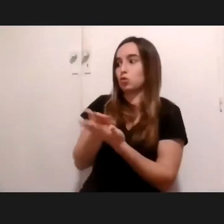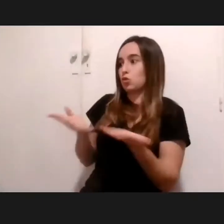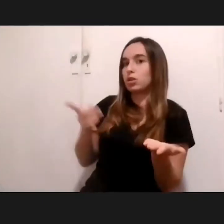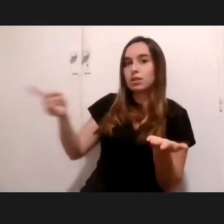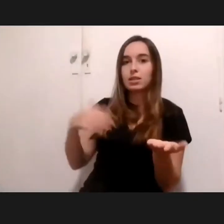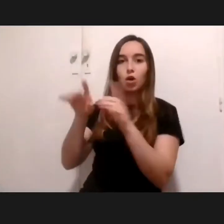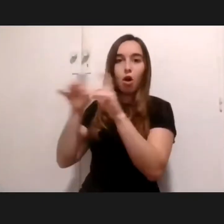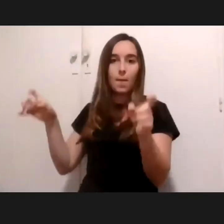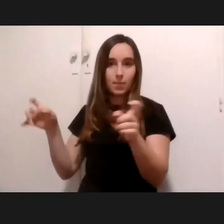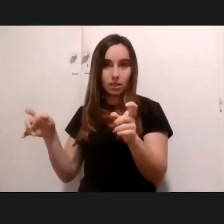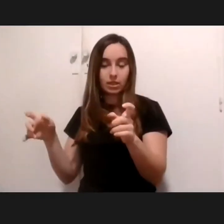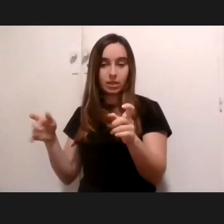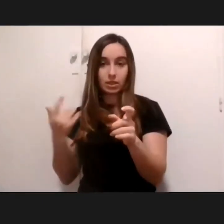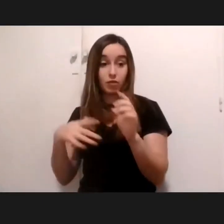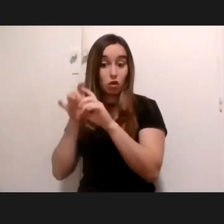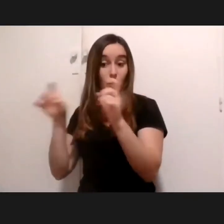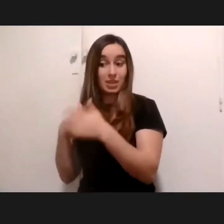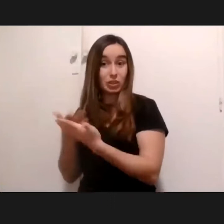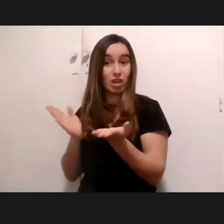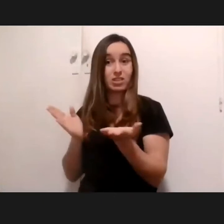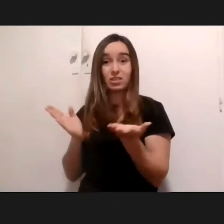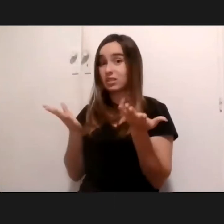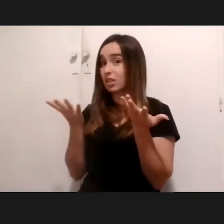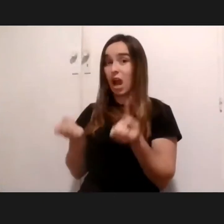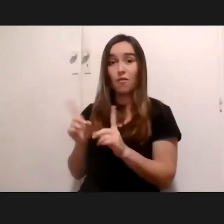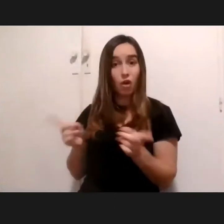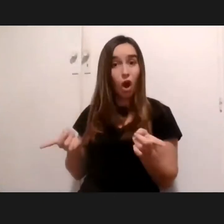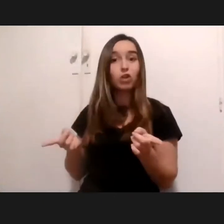lot of communication around the introduction of this kind of technologies.